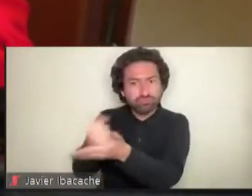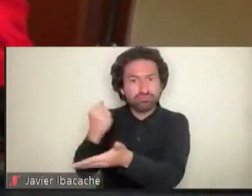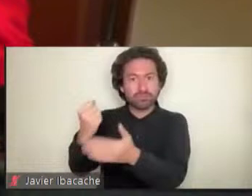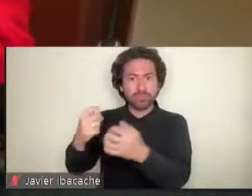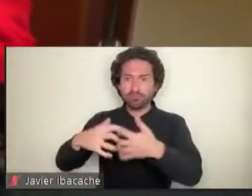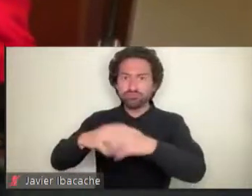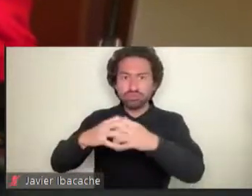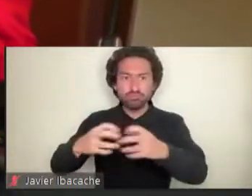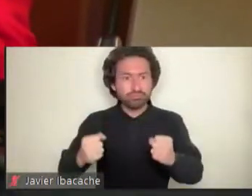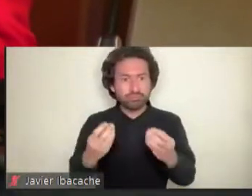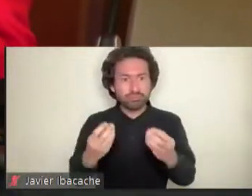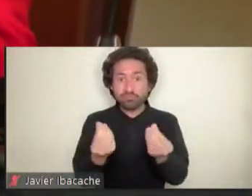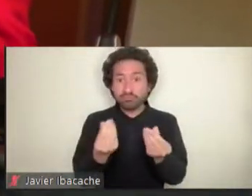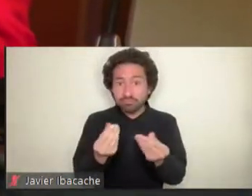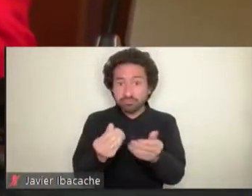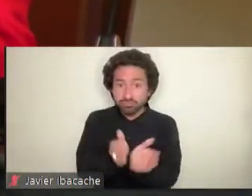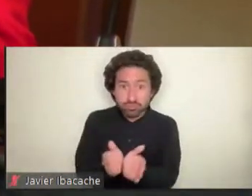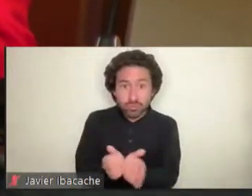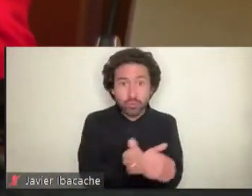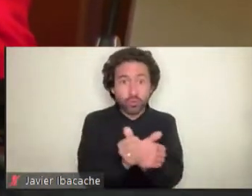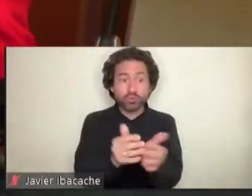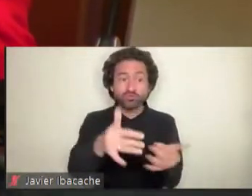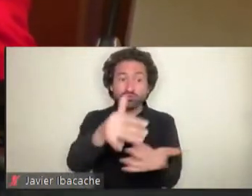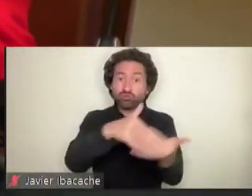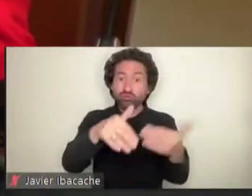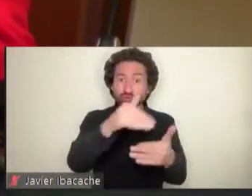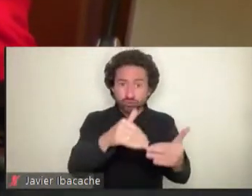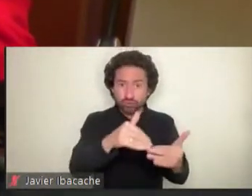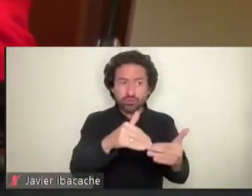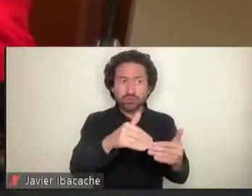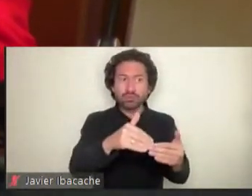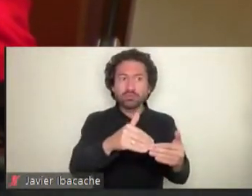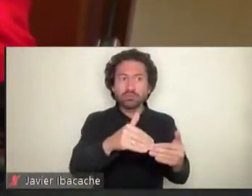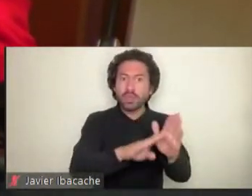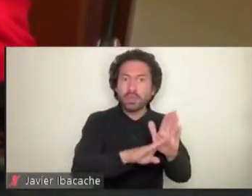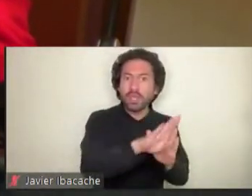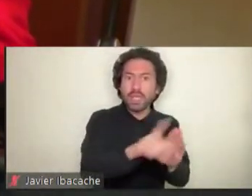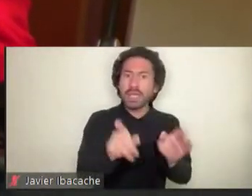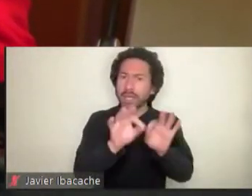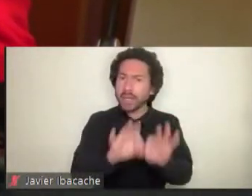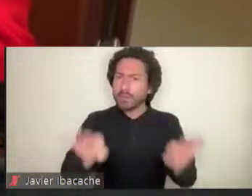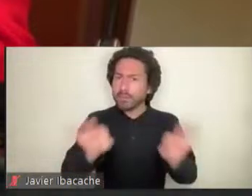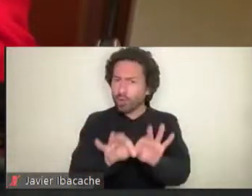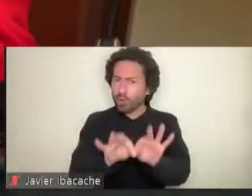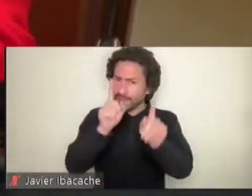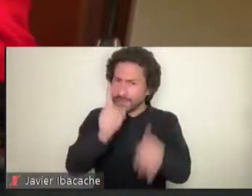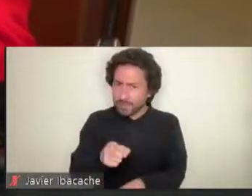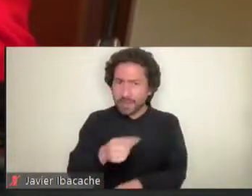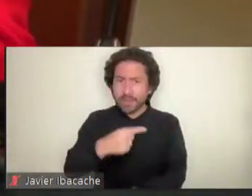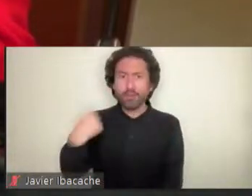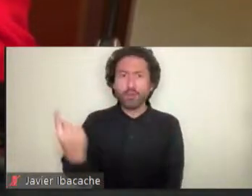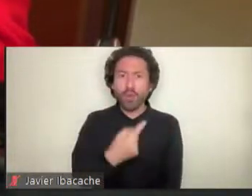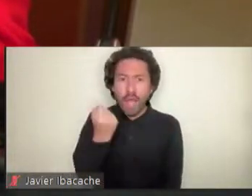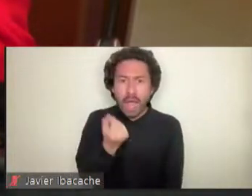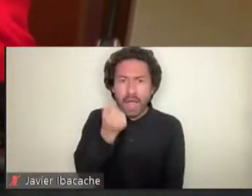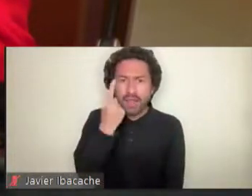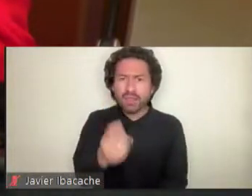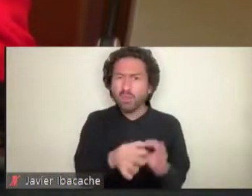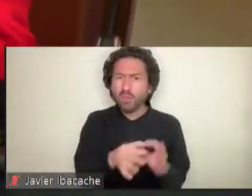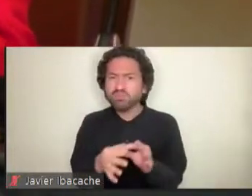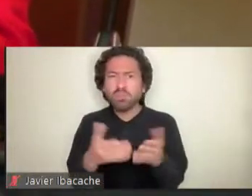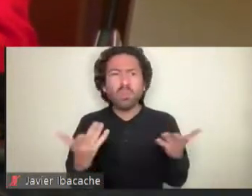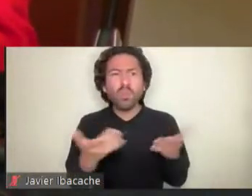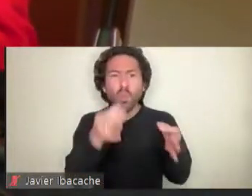and social development, then it is imperative that we understand what instruments are to be